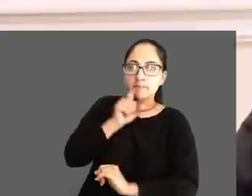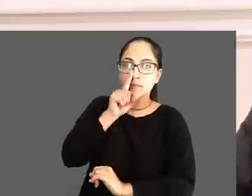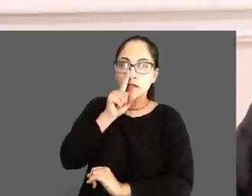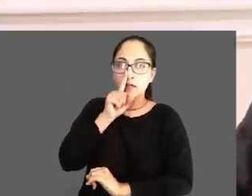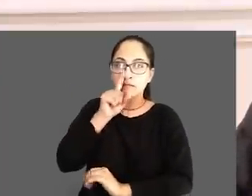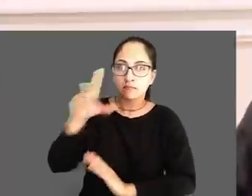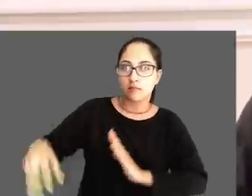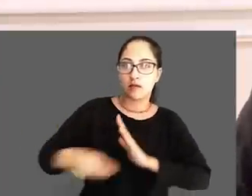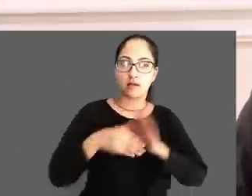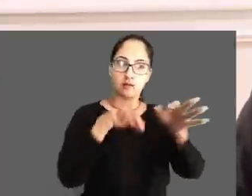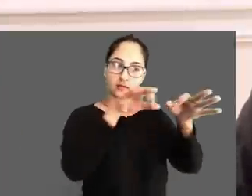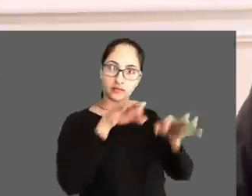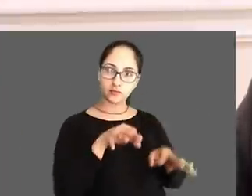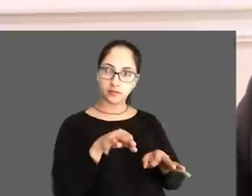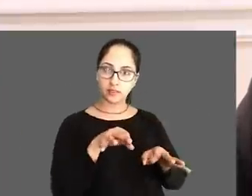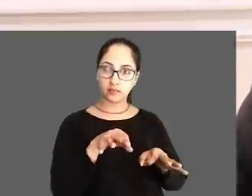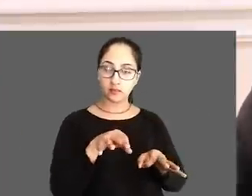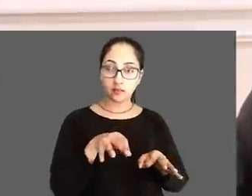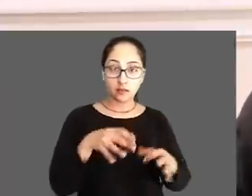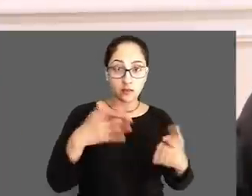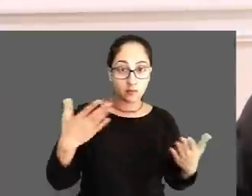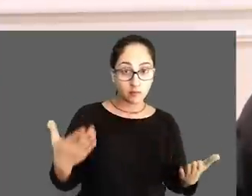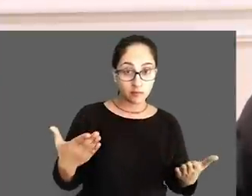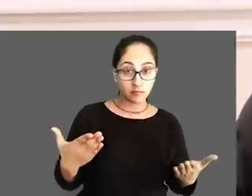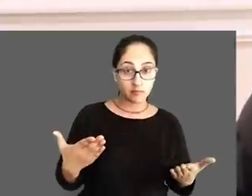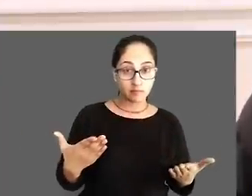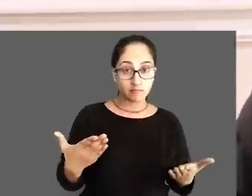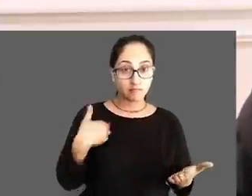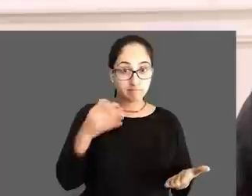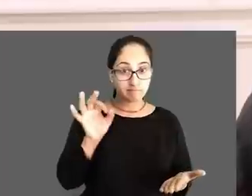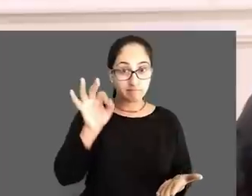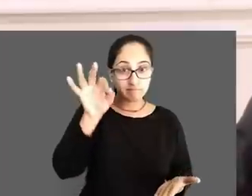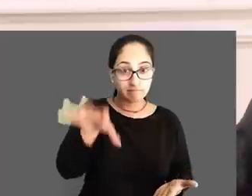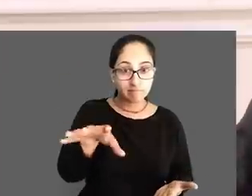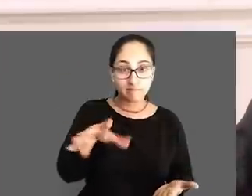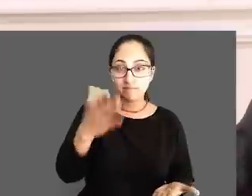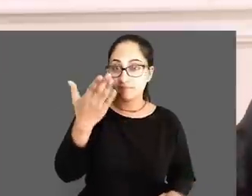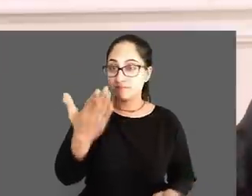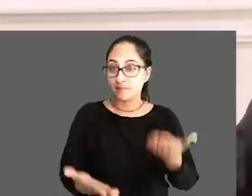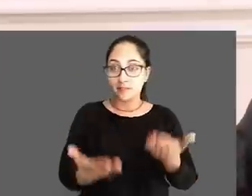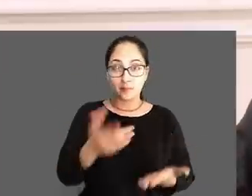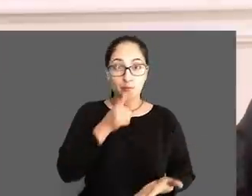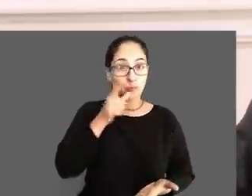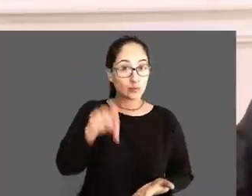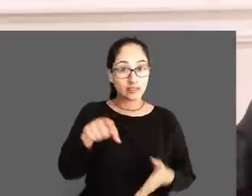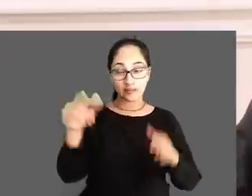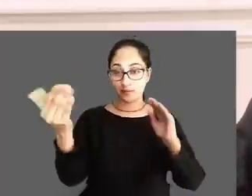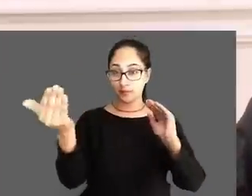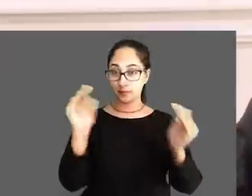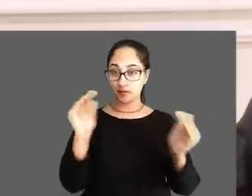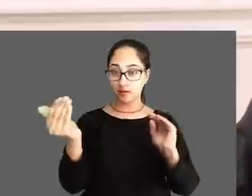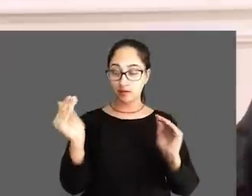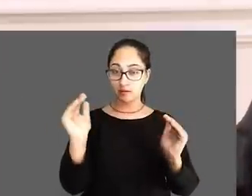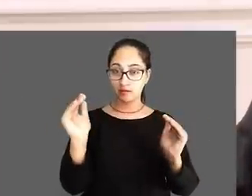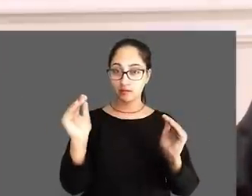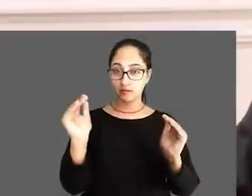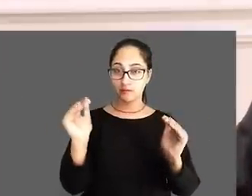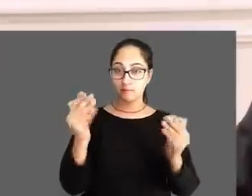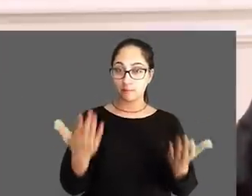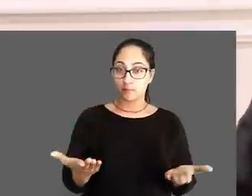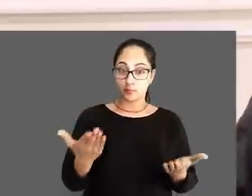comparing it to other figures of authority or positions of authority. But again,